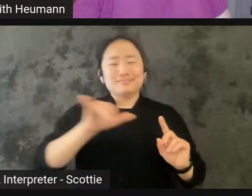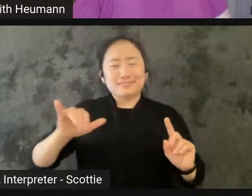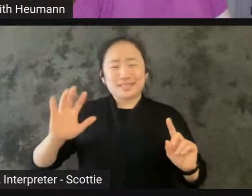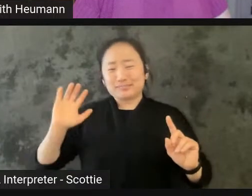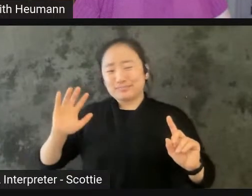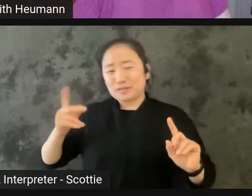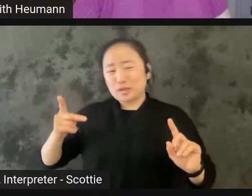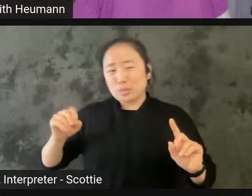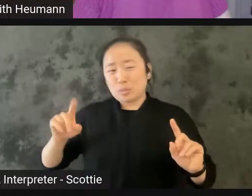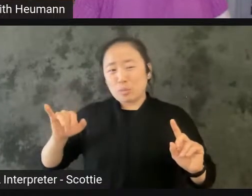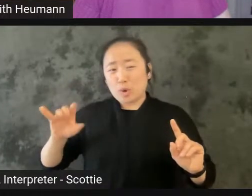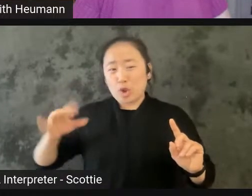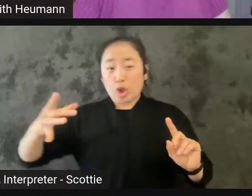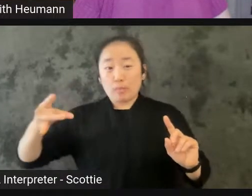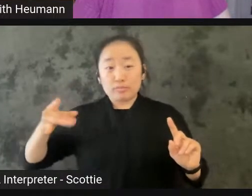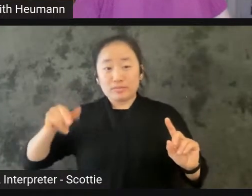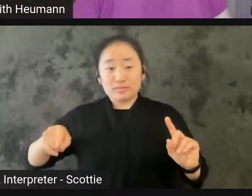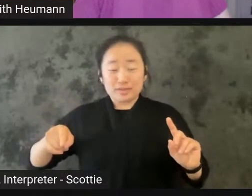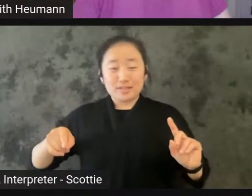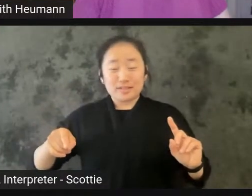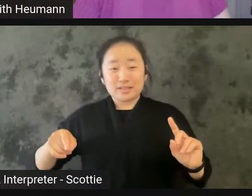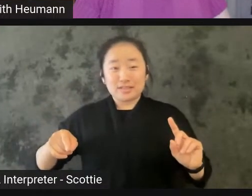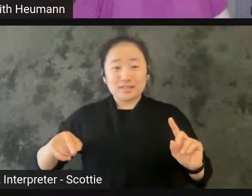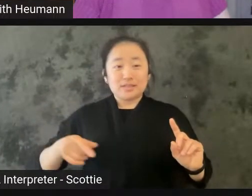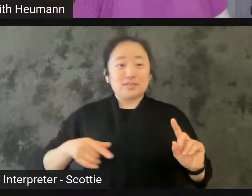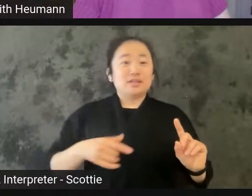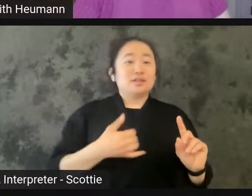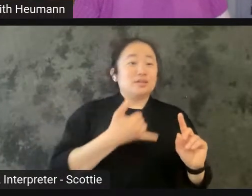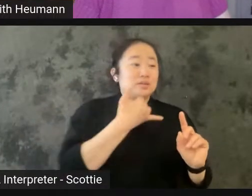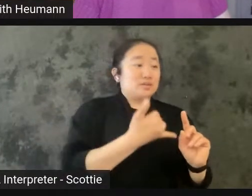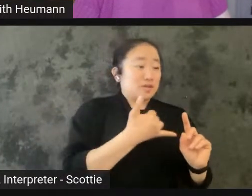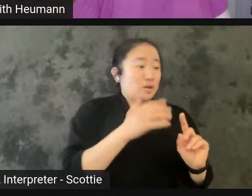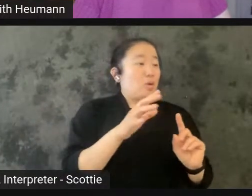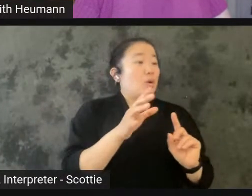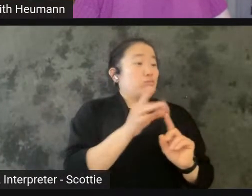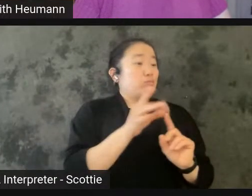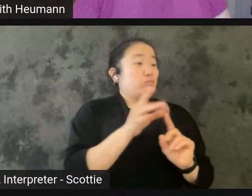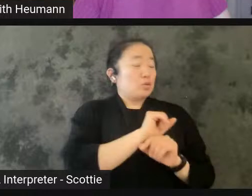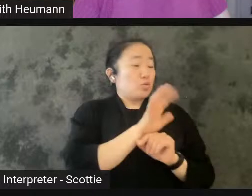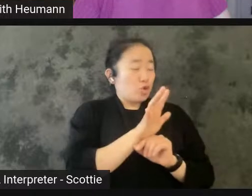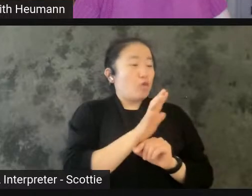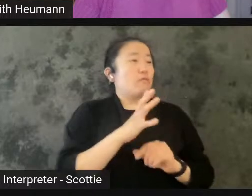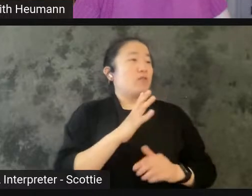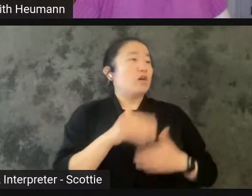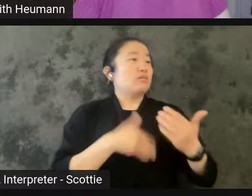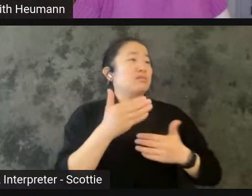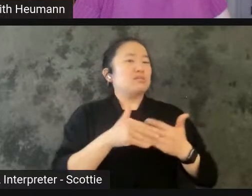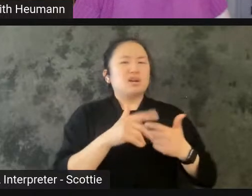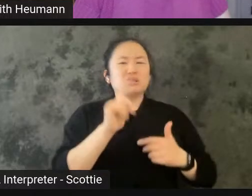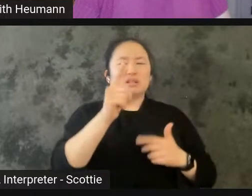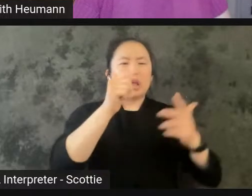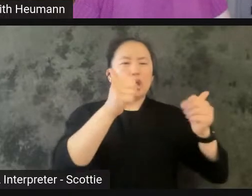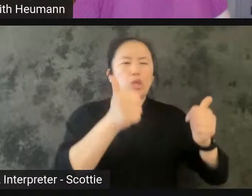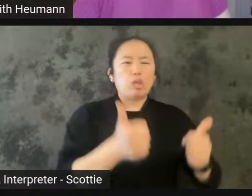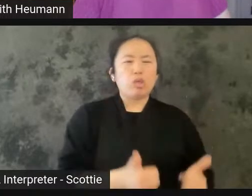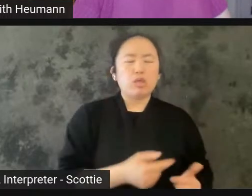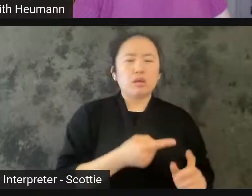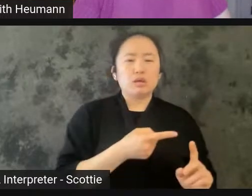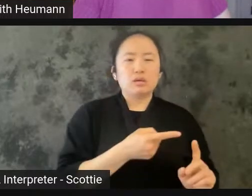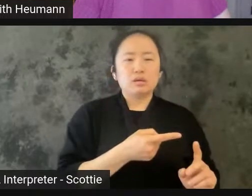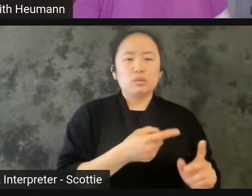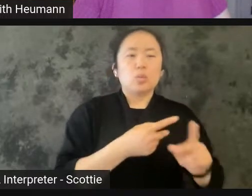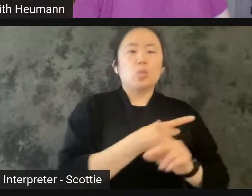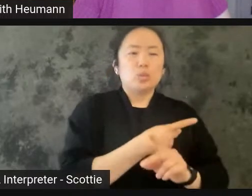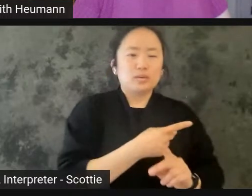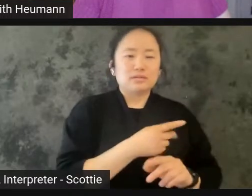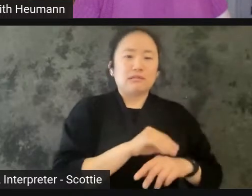be feeling the effects of COVID for many years, or it may be getting more significant years down the